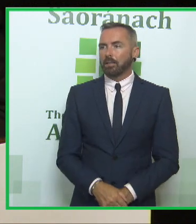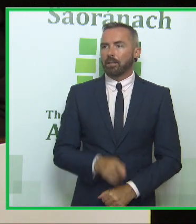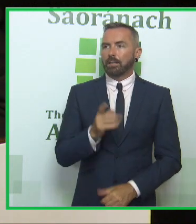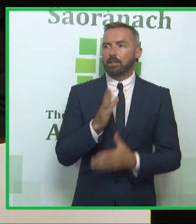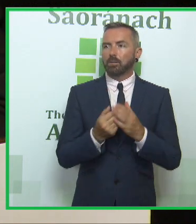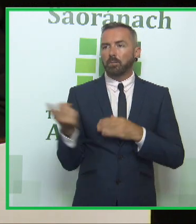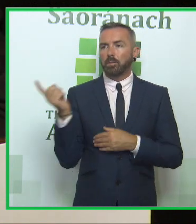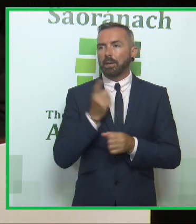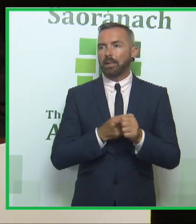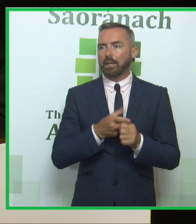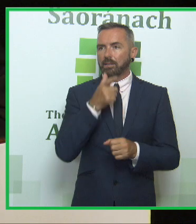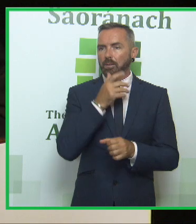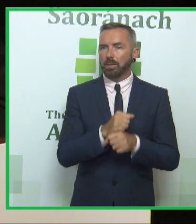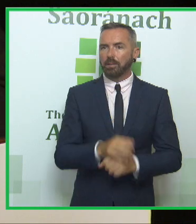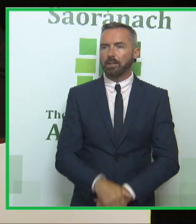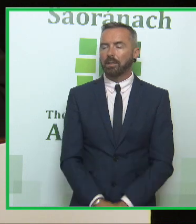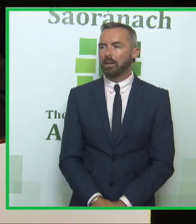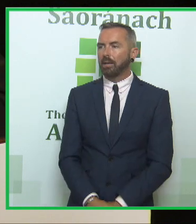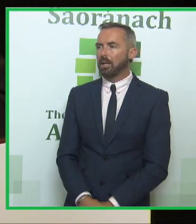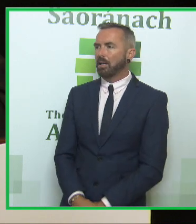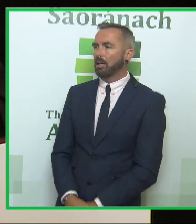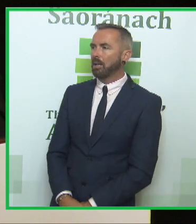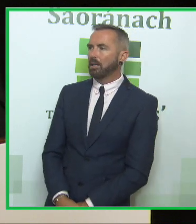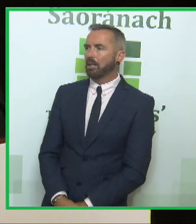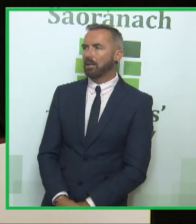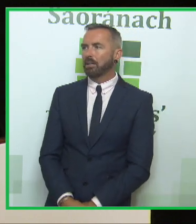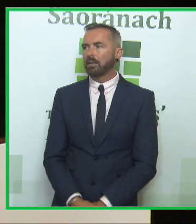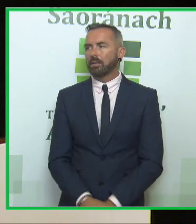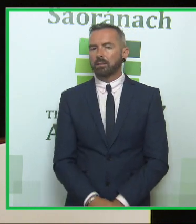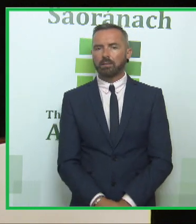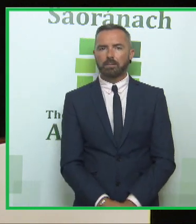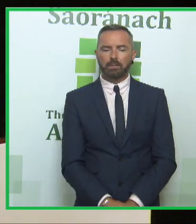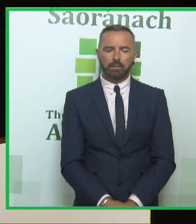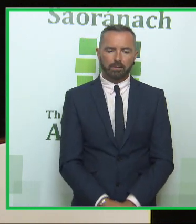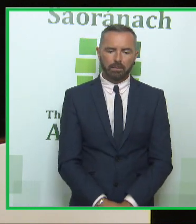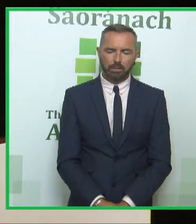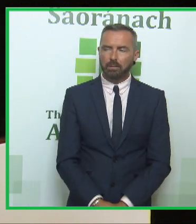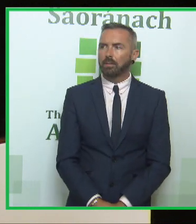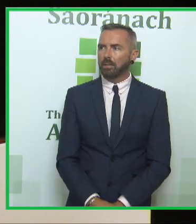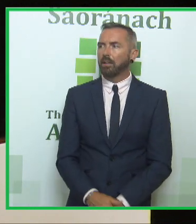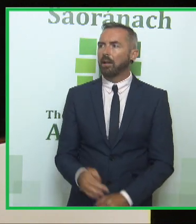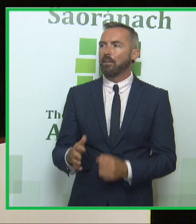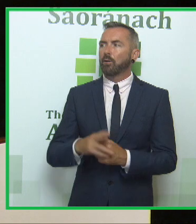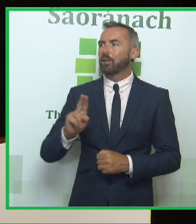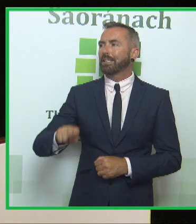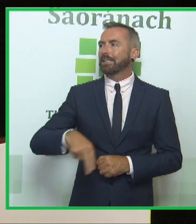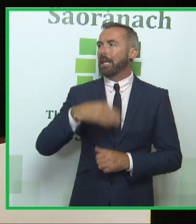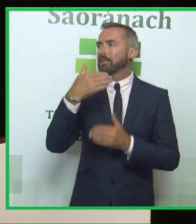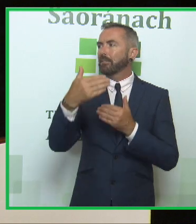to. Just in terms of kind of next phase, what I will ask you with